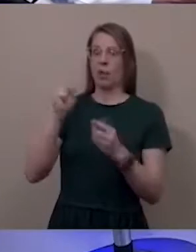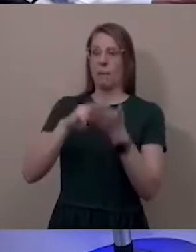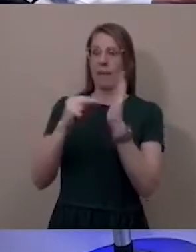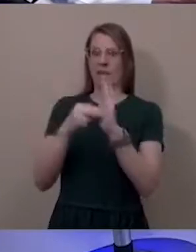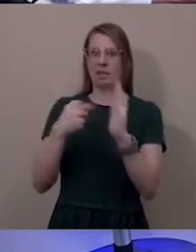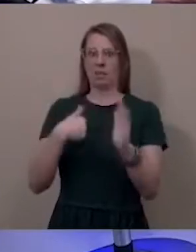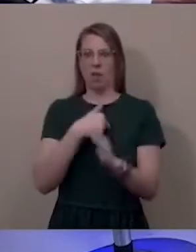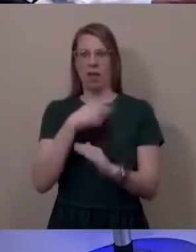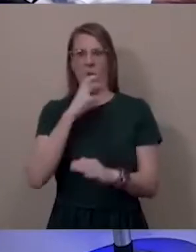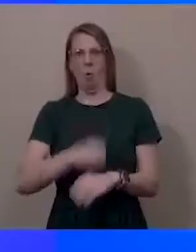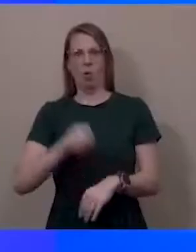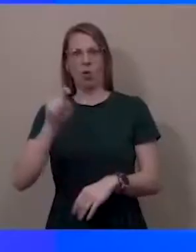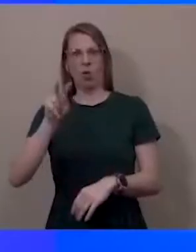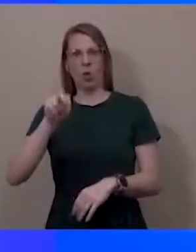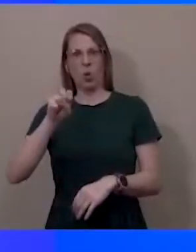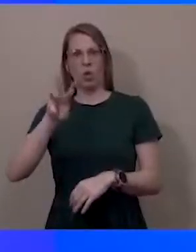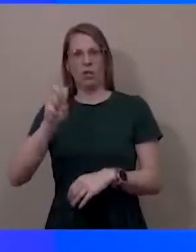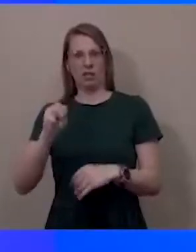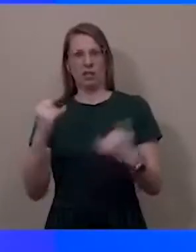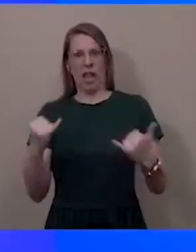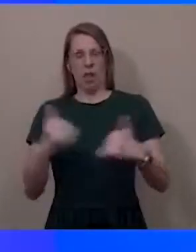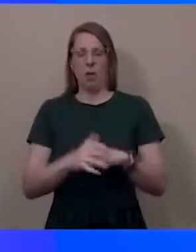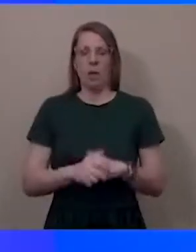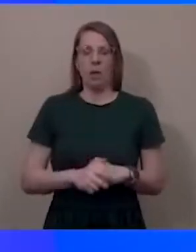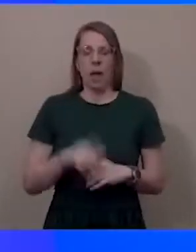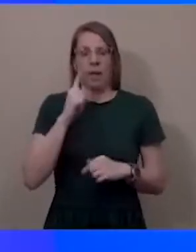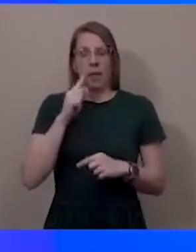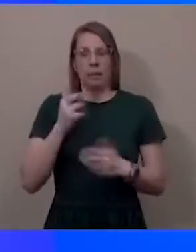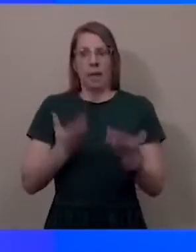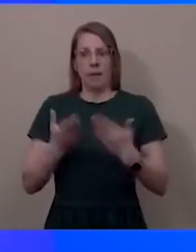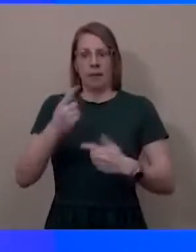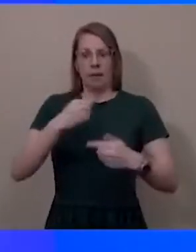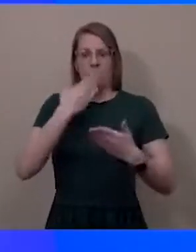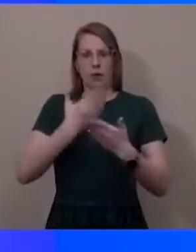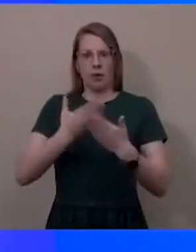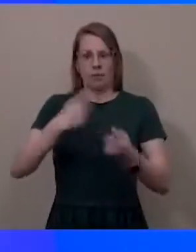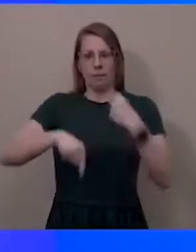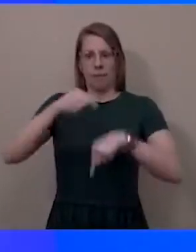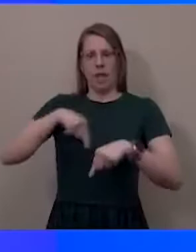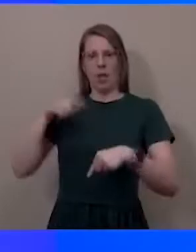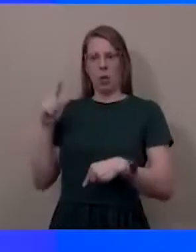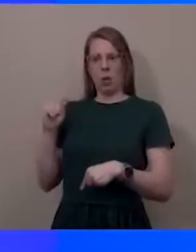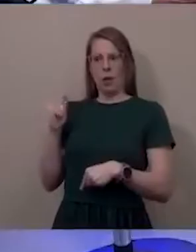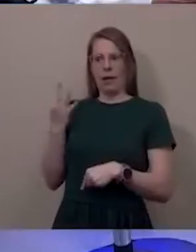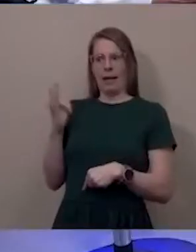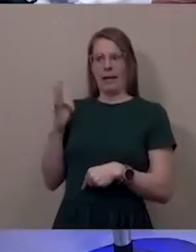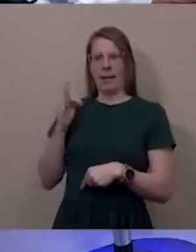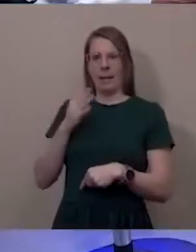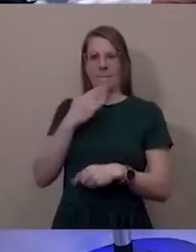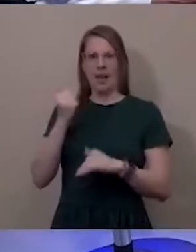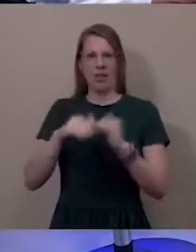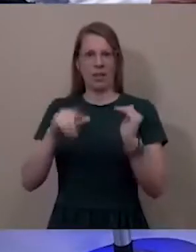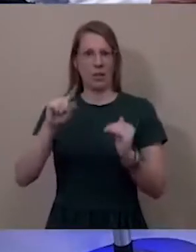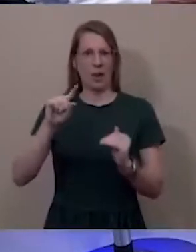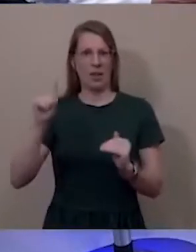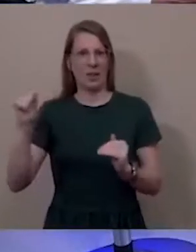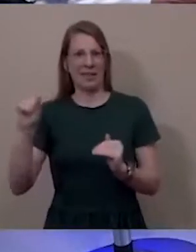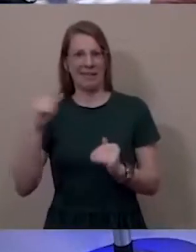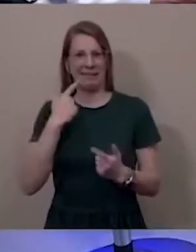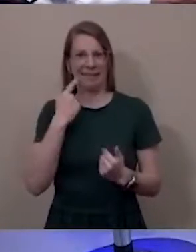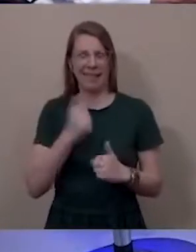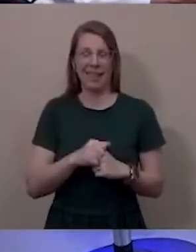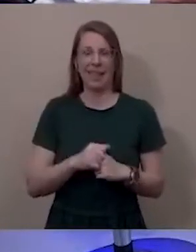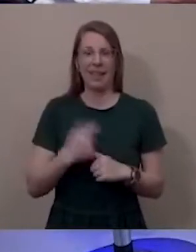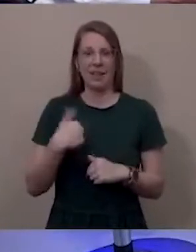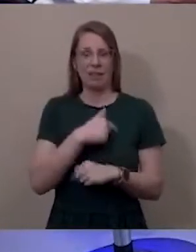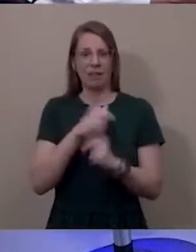good thing. What do you think? I think it's better to go back to maybe the way things were in 2019 than they were in 2020. I like it. And if you think, we have been at this for a